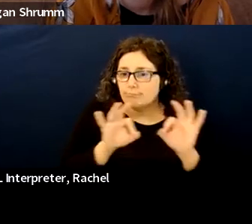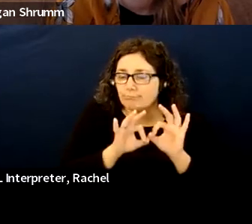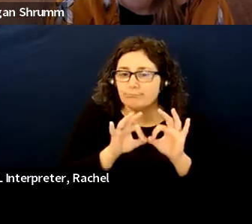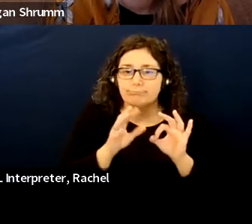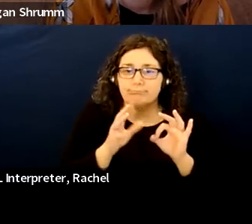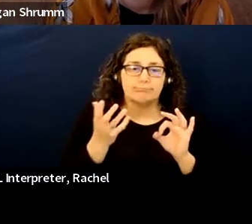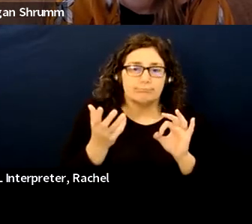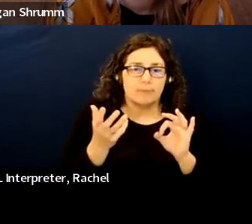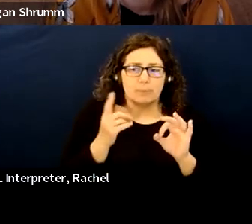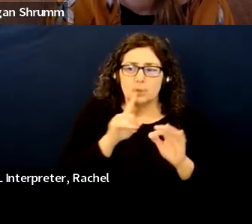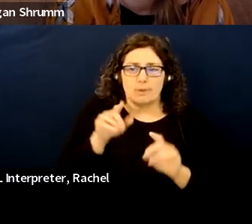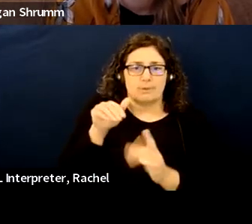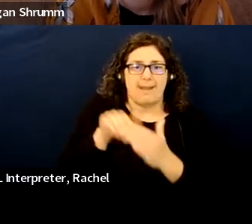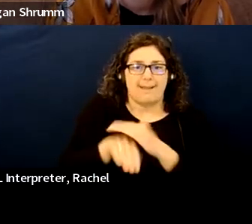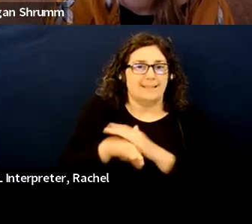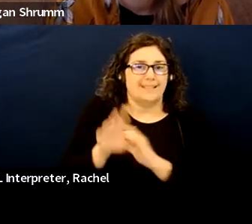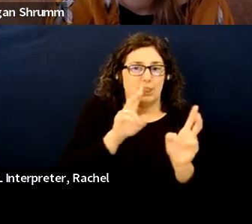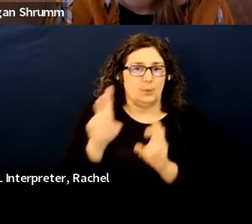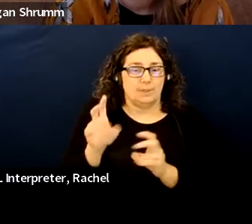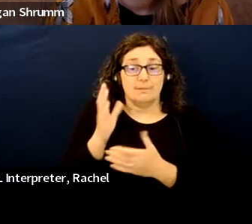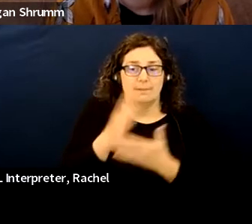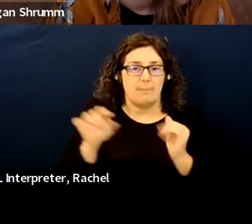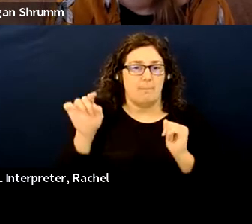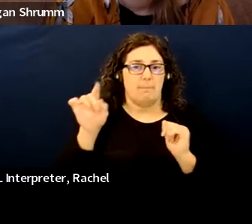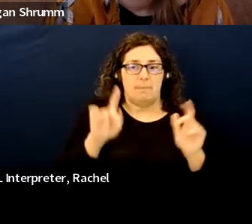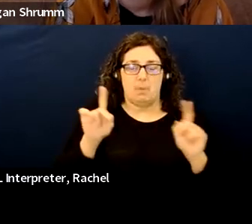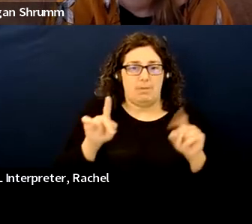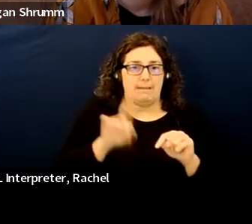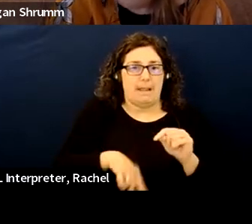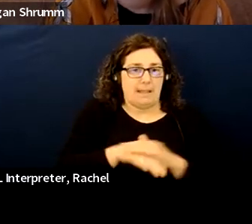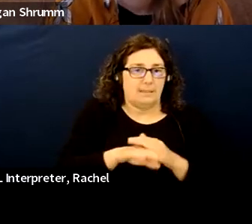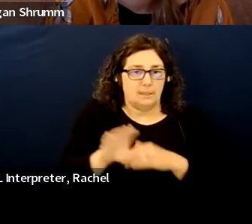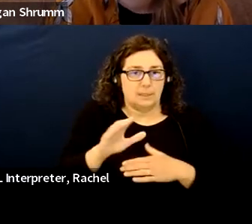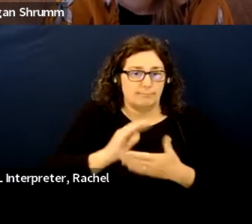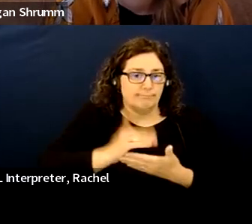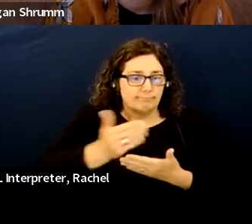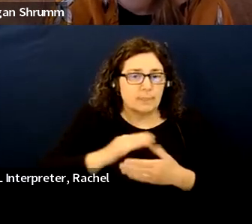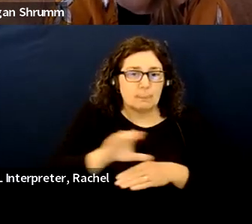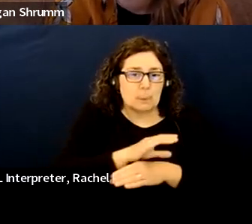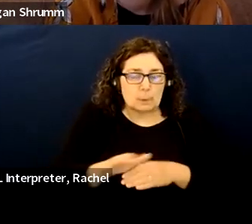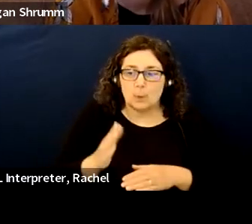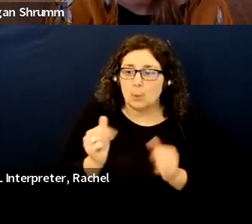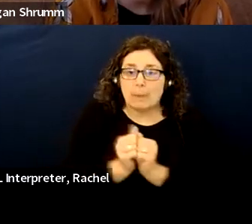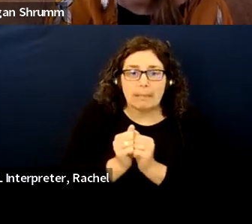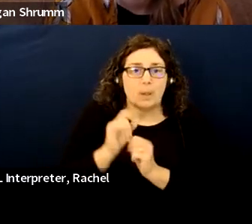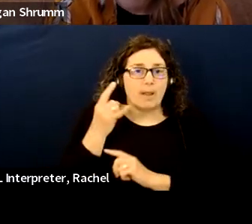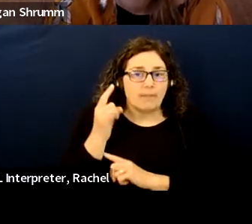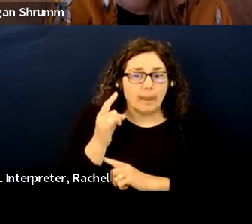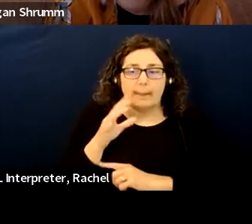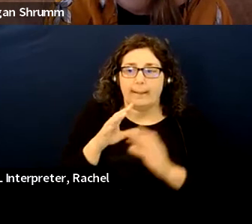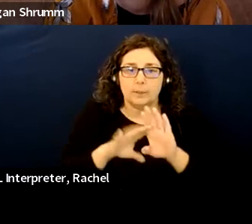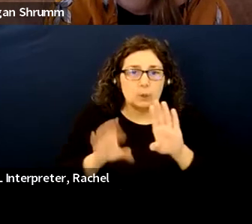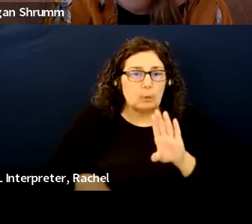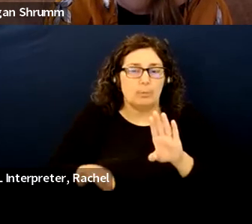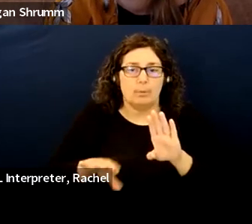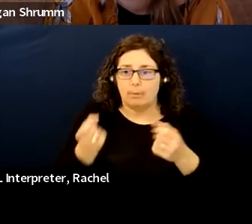I'm sure there are access issues. We're accessing people who can get to a computer and have a good internet connection and can get onto Zoom and